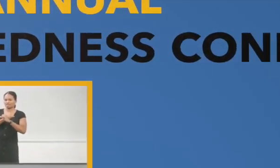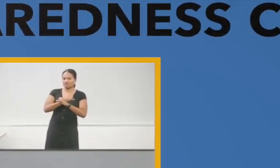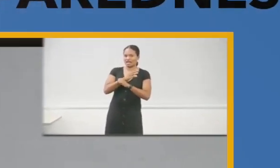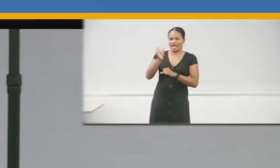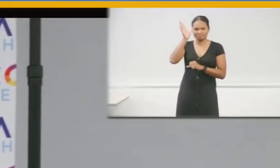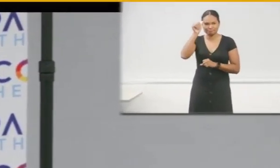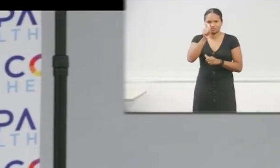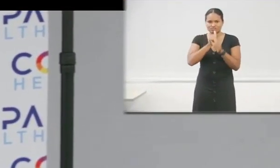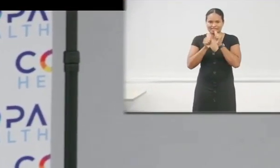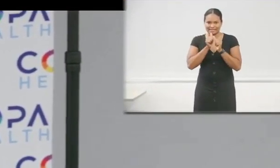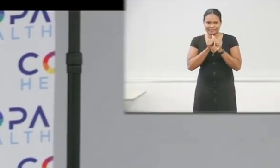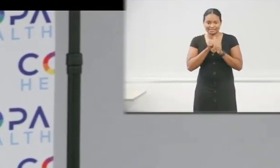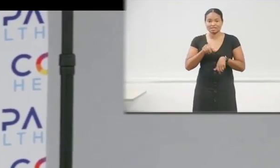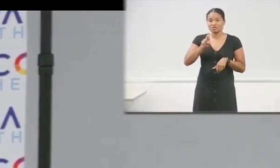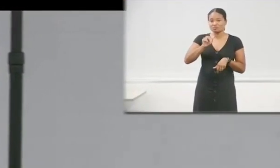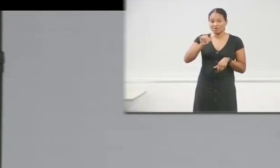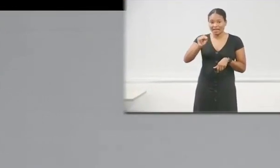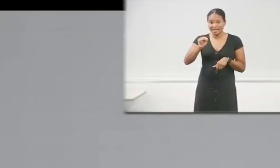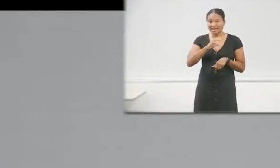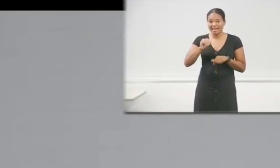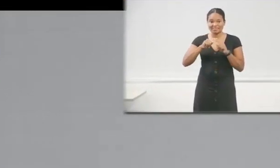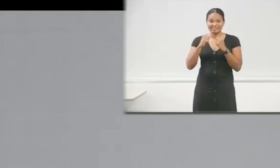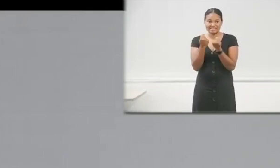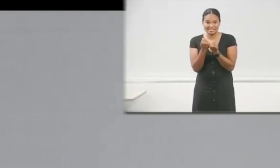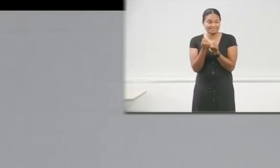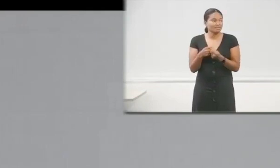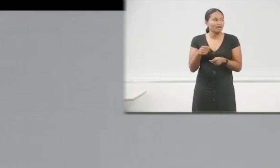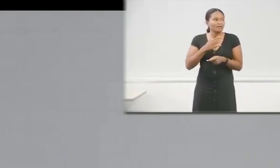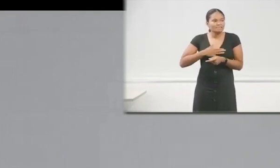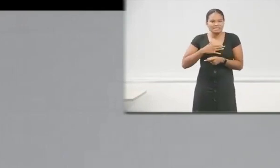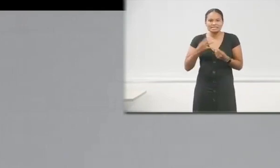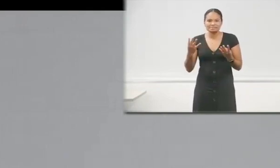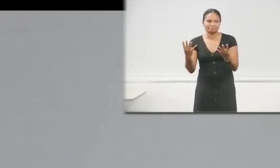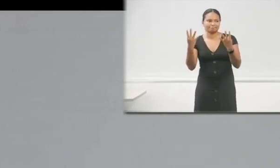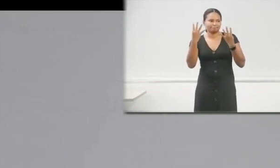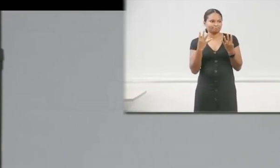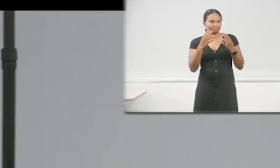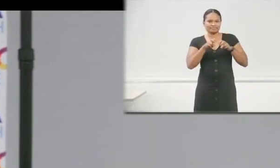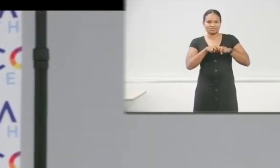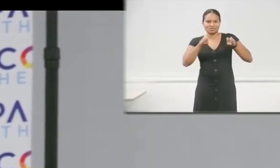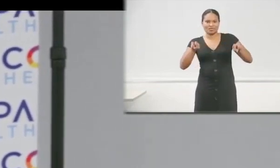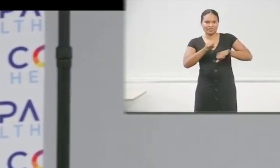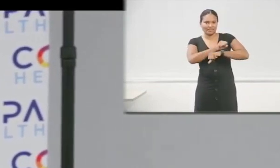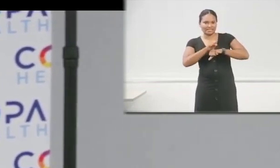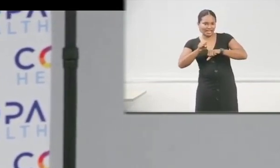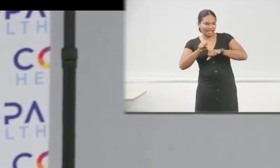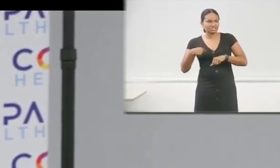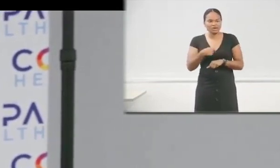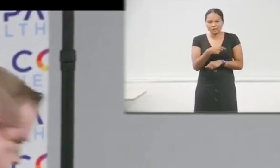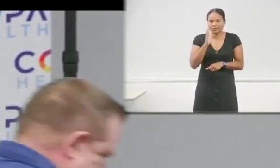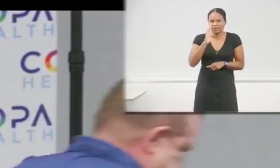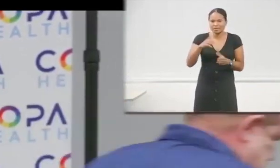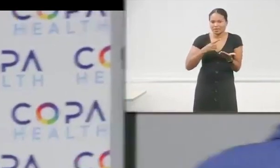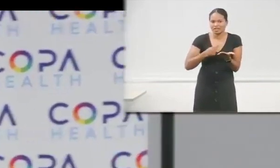Ryan and the team from CISA and a few other organizations, make your way up to the stage, and we're going to talk